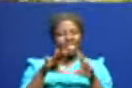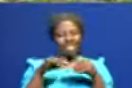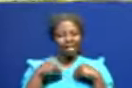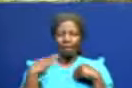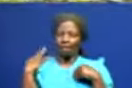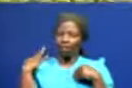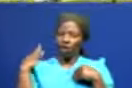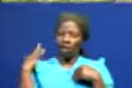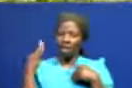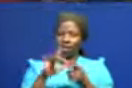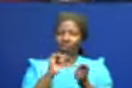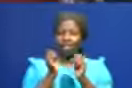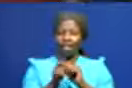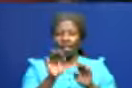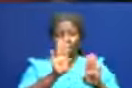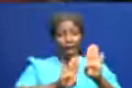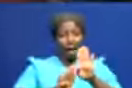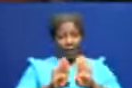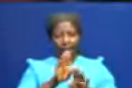Mombasa